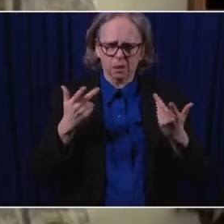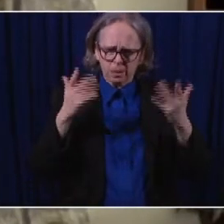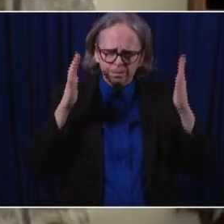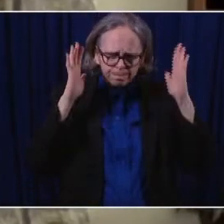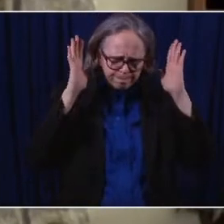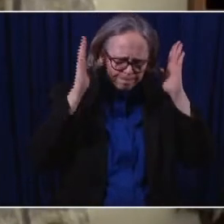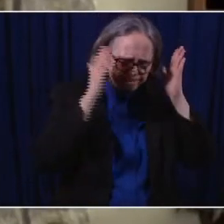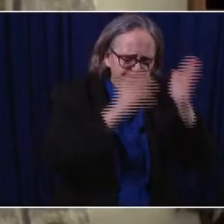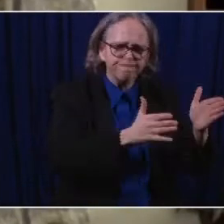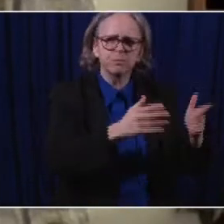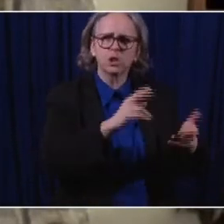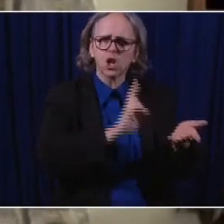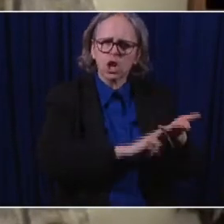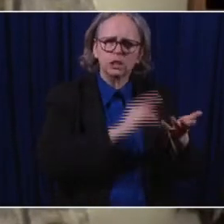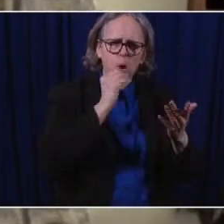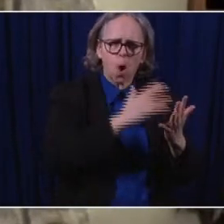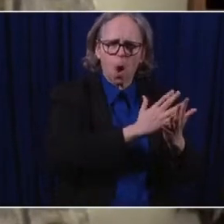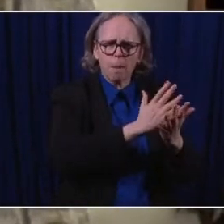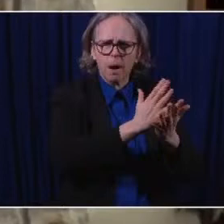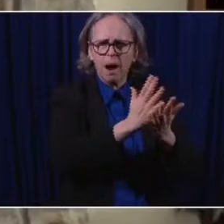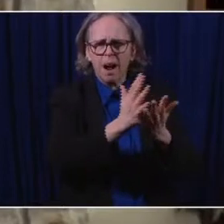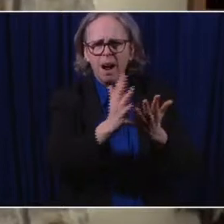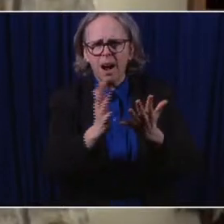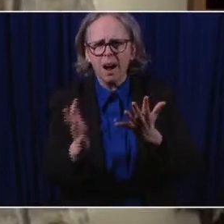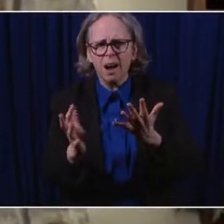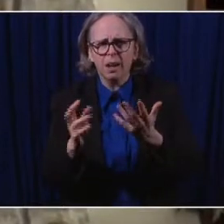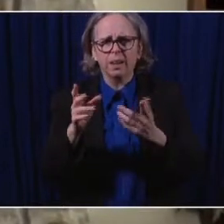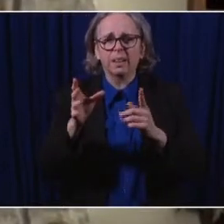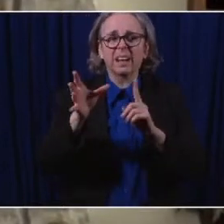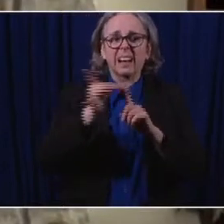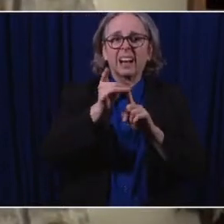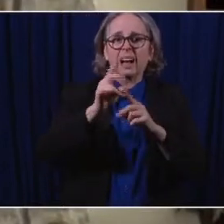So when we take these cases down in our nursing homes,